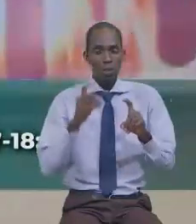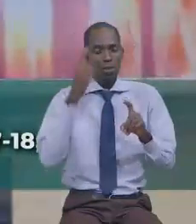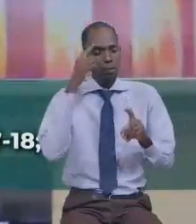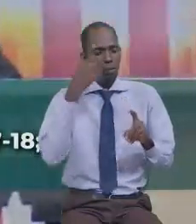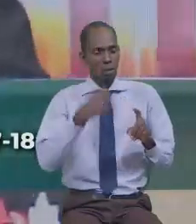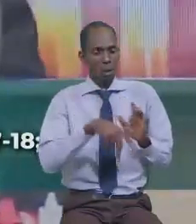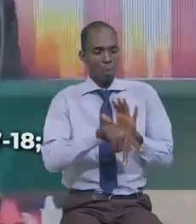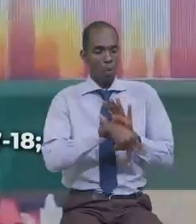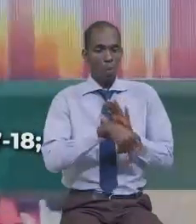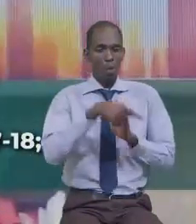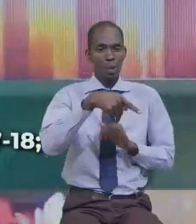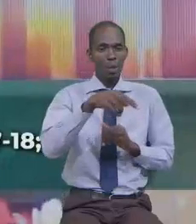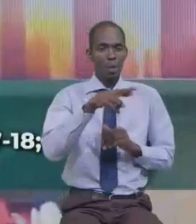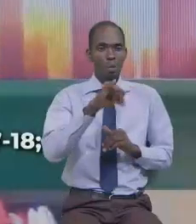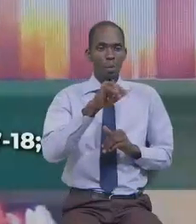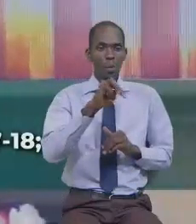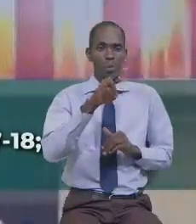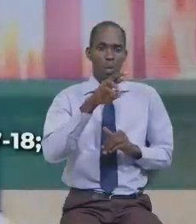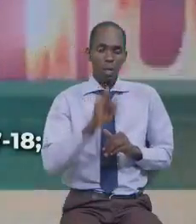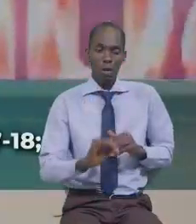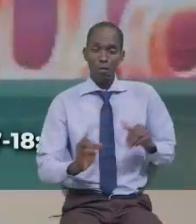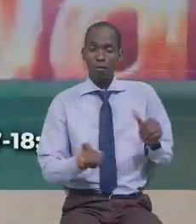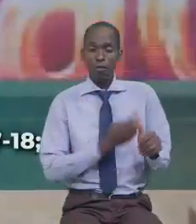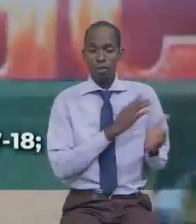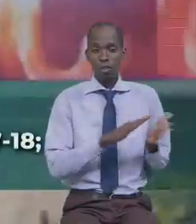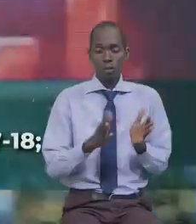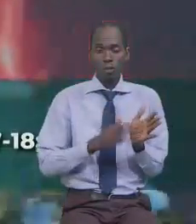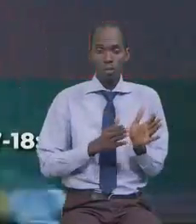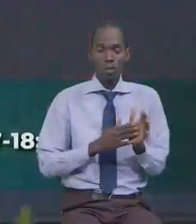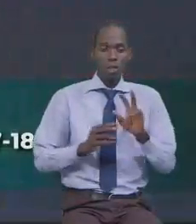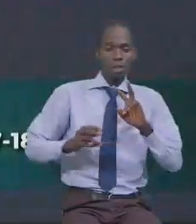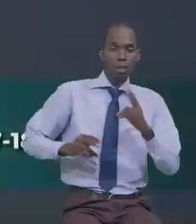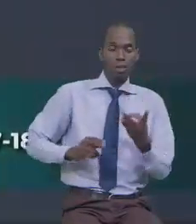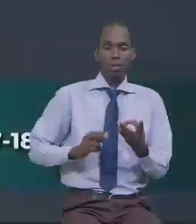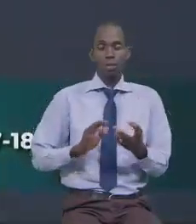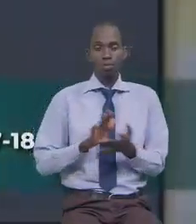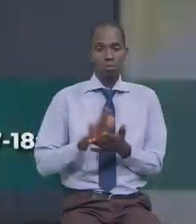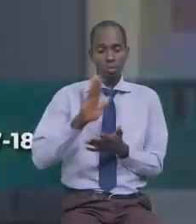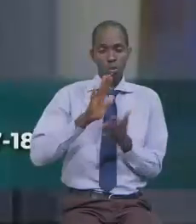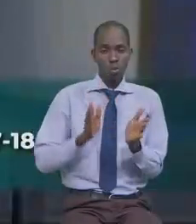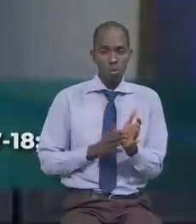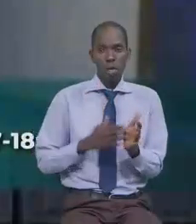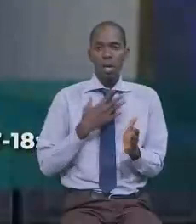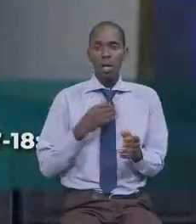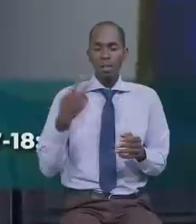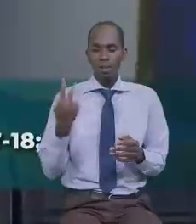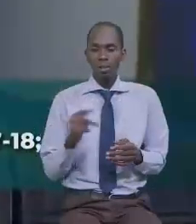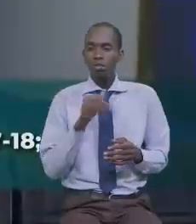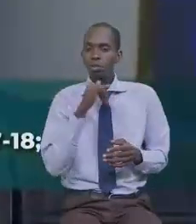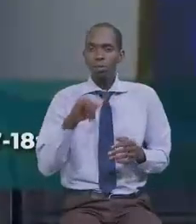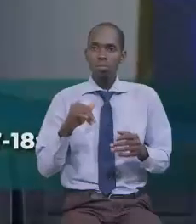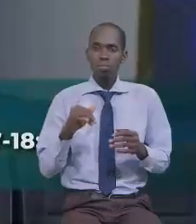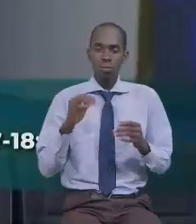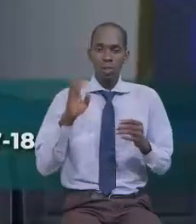child, exam, and the secondary school child, exam, and the undergraduate, exam. But although